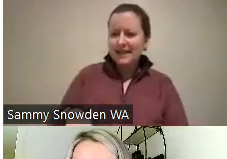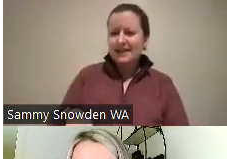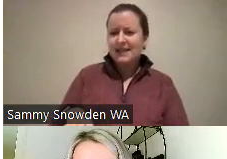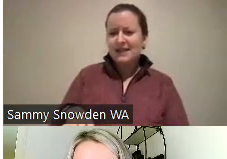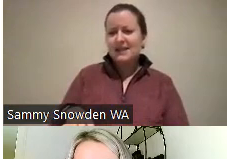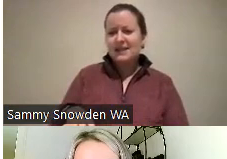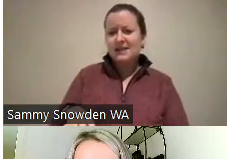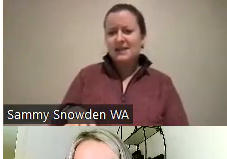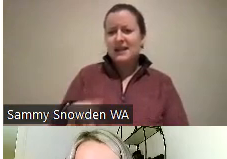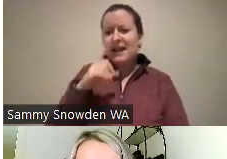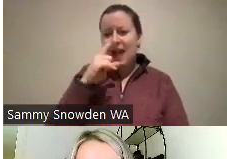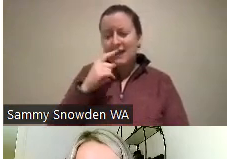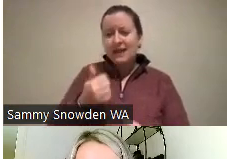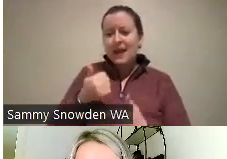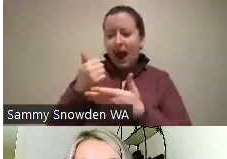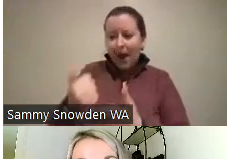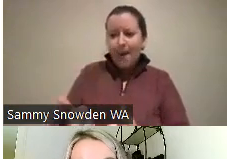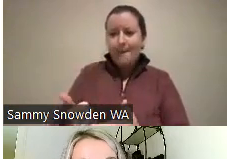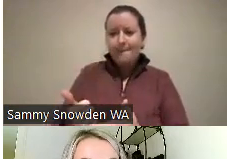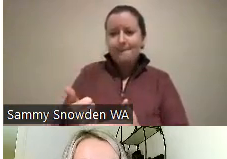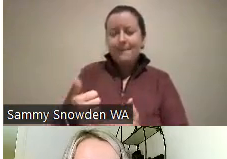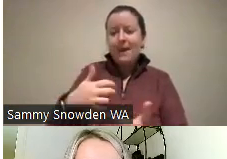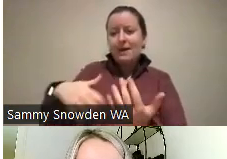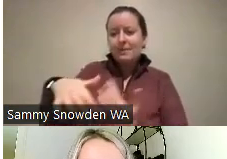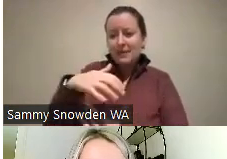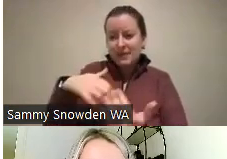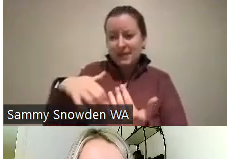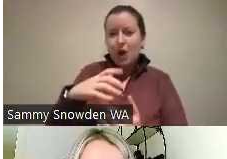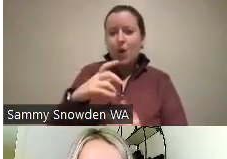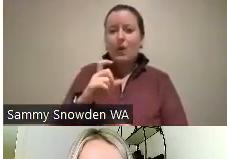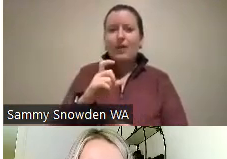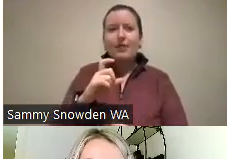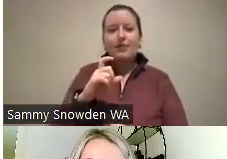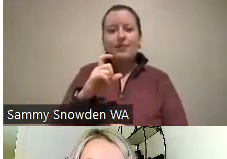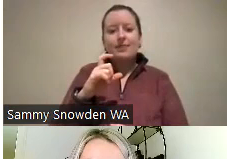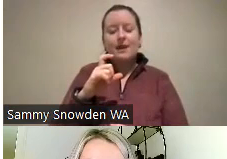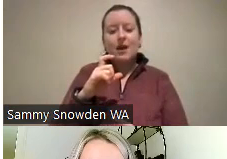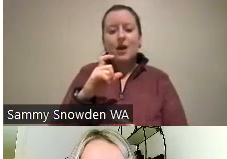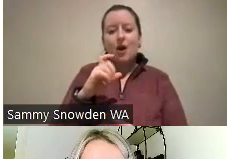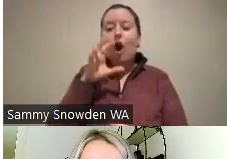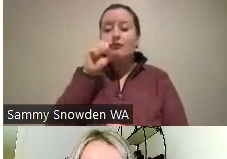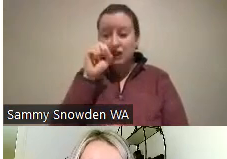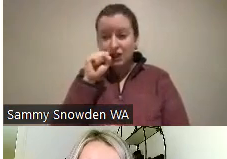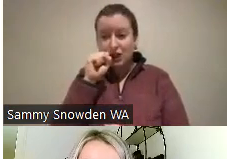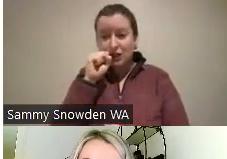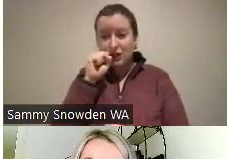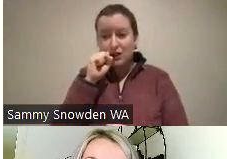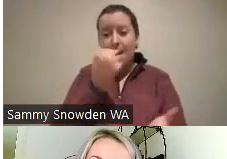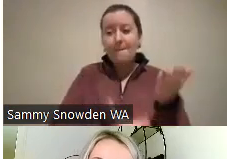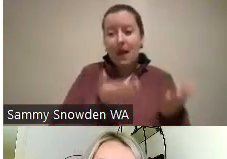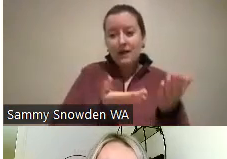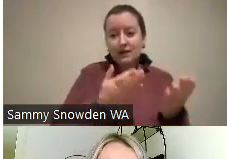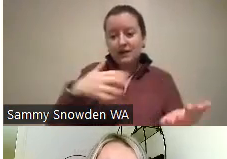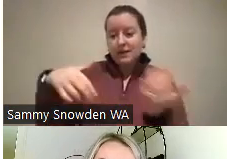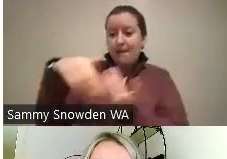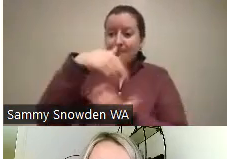equal amounts of balance with citrus bliss or wild orange if you don't have citrus bliss in a roller. So you could use like 20